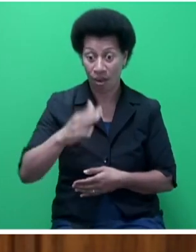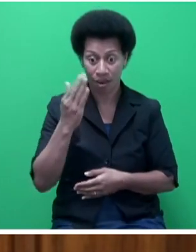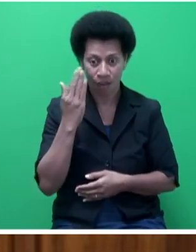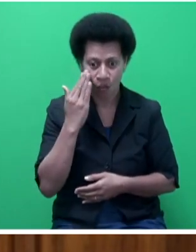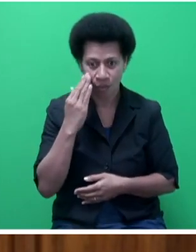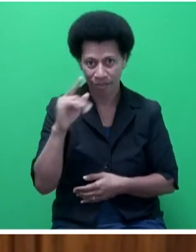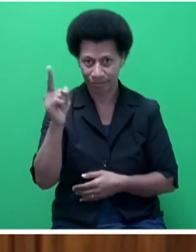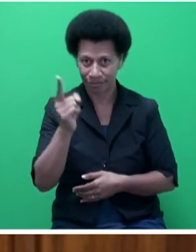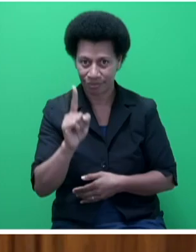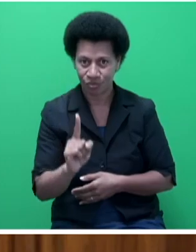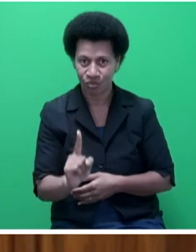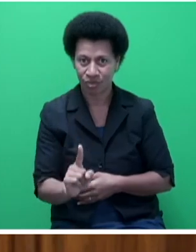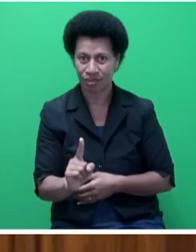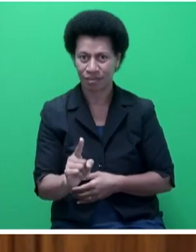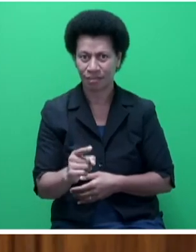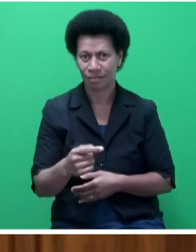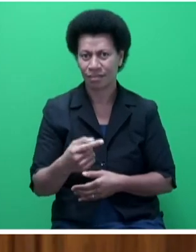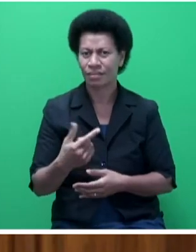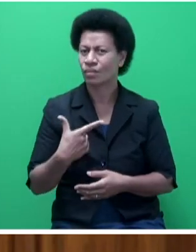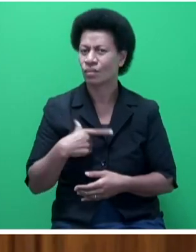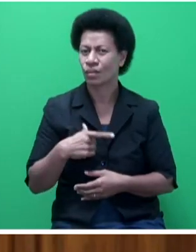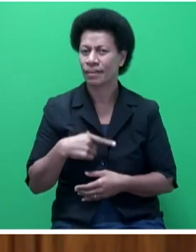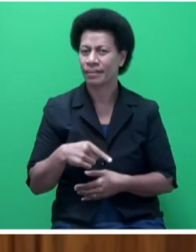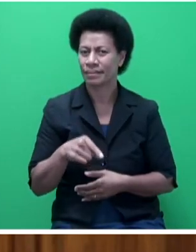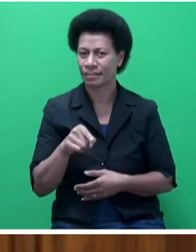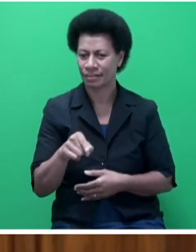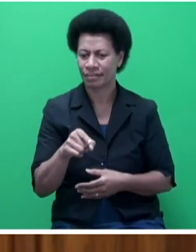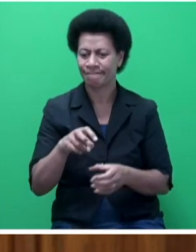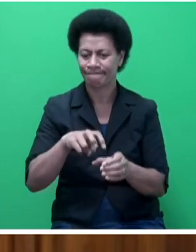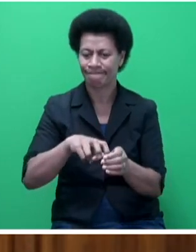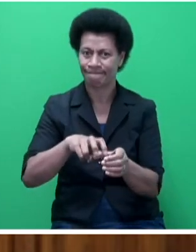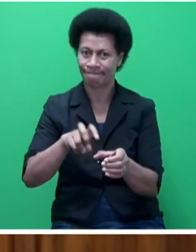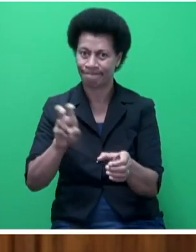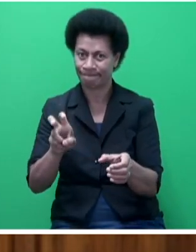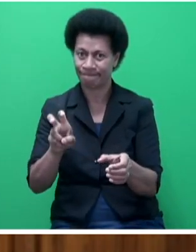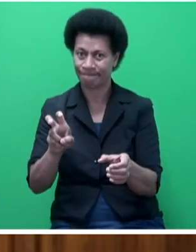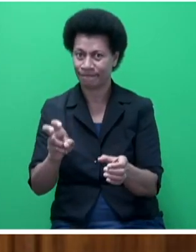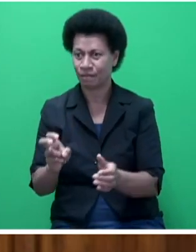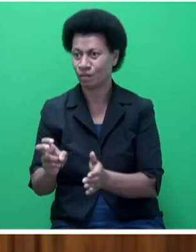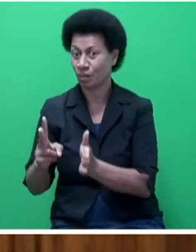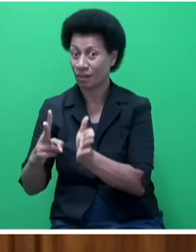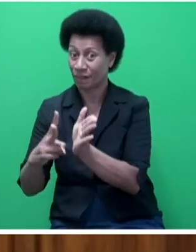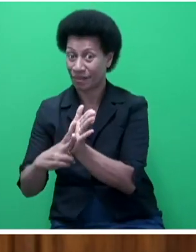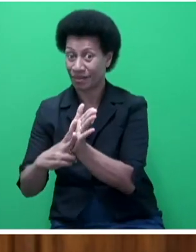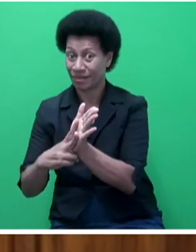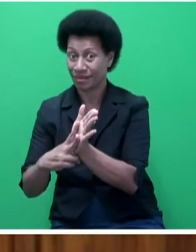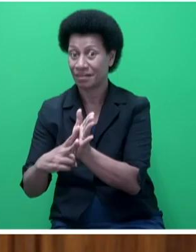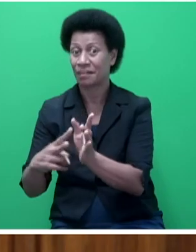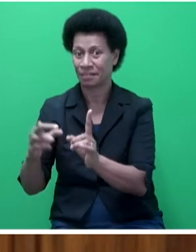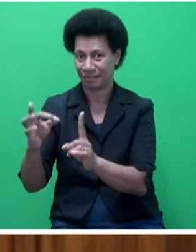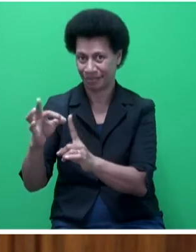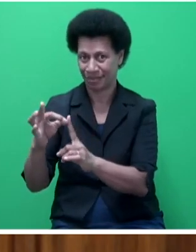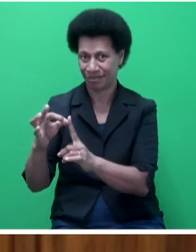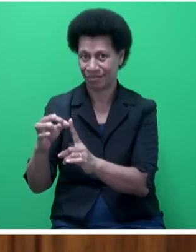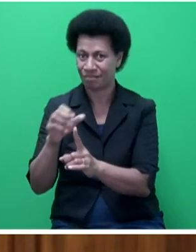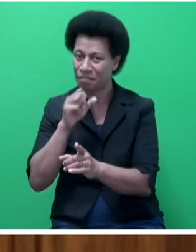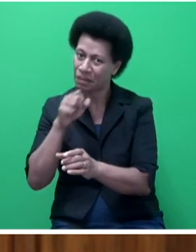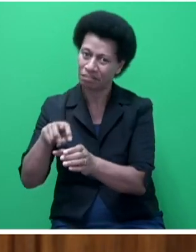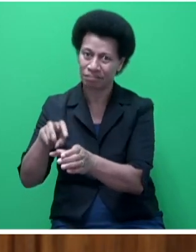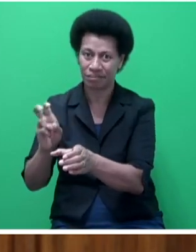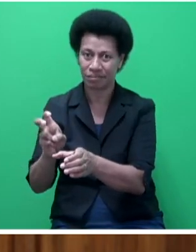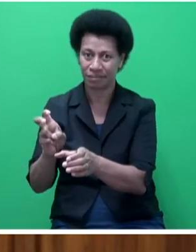here today because of the resignation of Mr. Virendra, I would also like to acknowledge